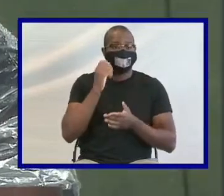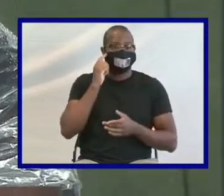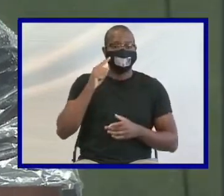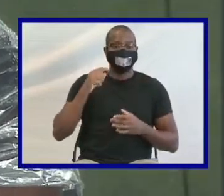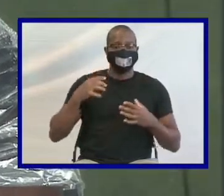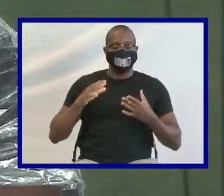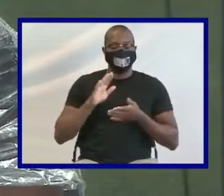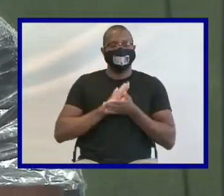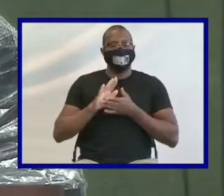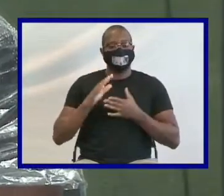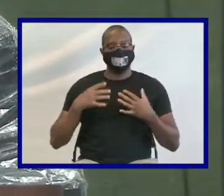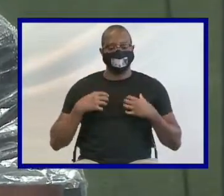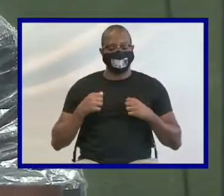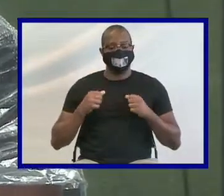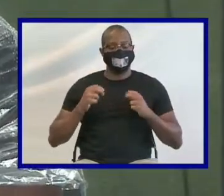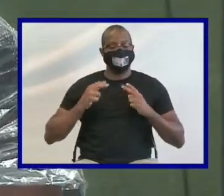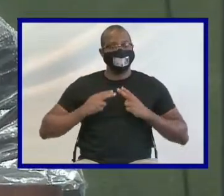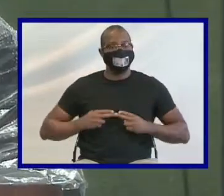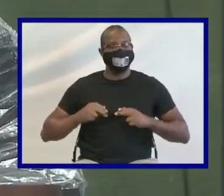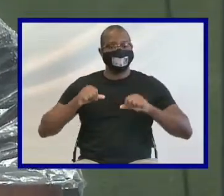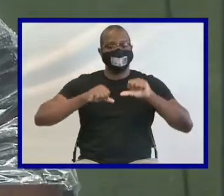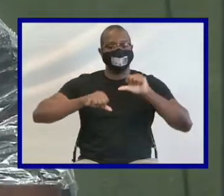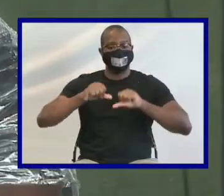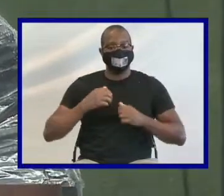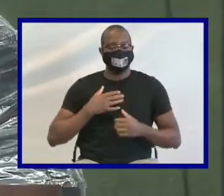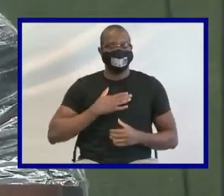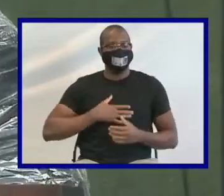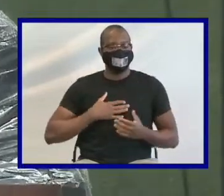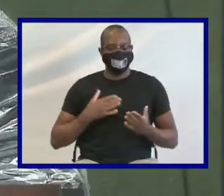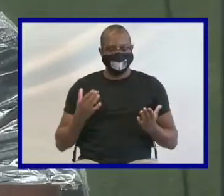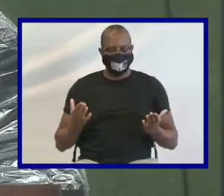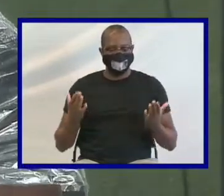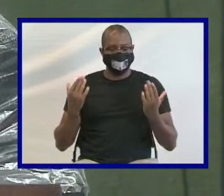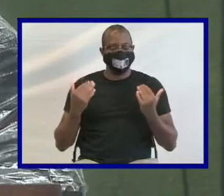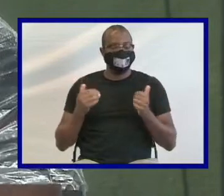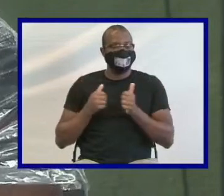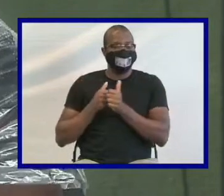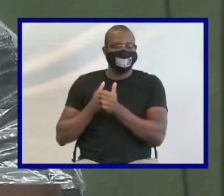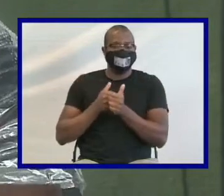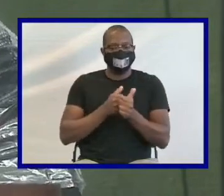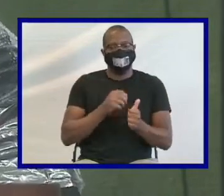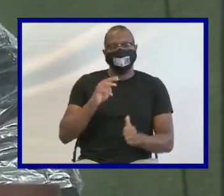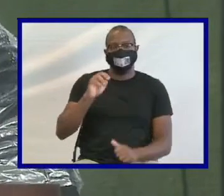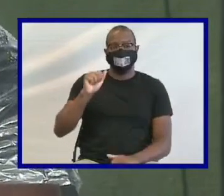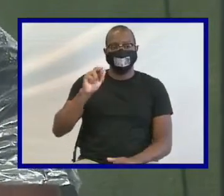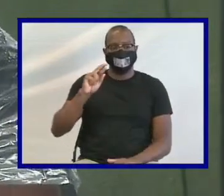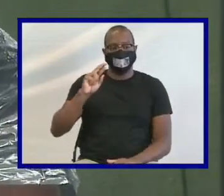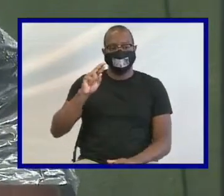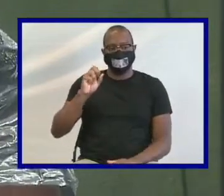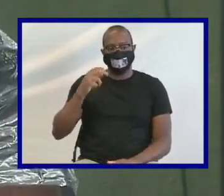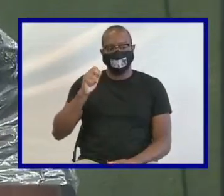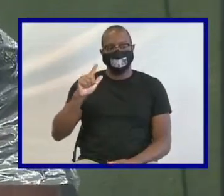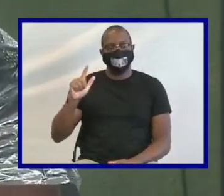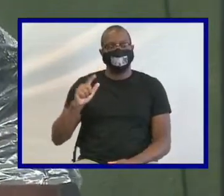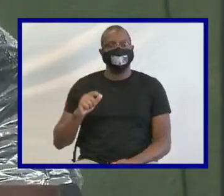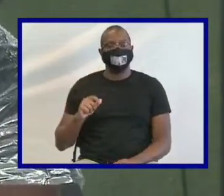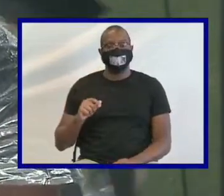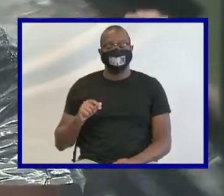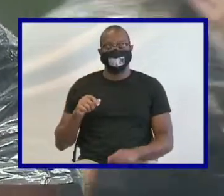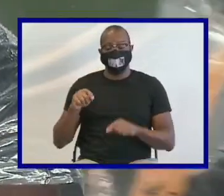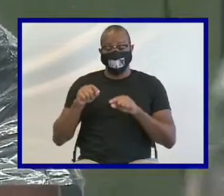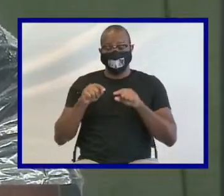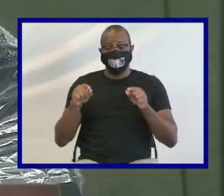Health and Human Sciences please begin to come forward as directed by the marshals? Mr. President, these students